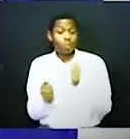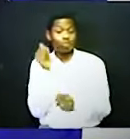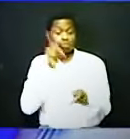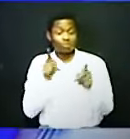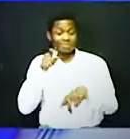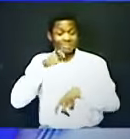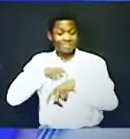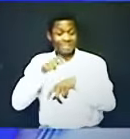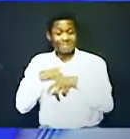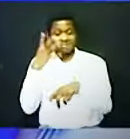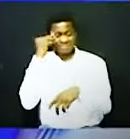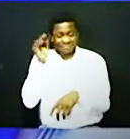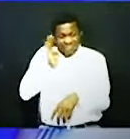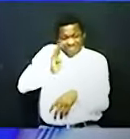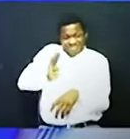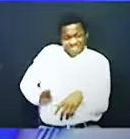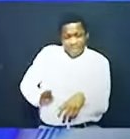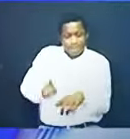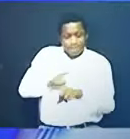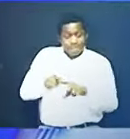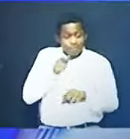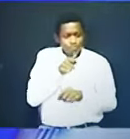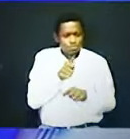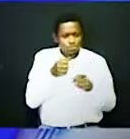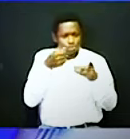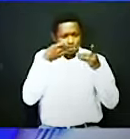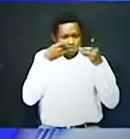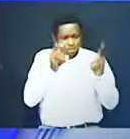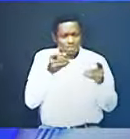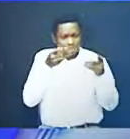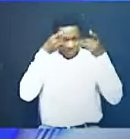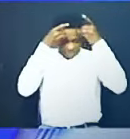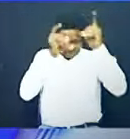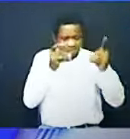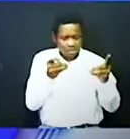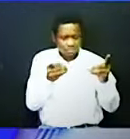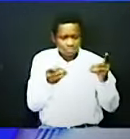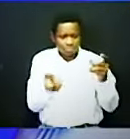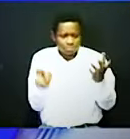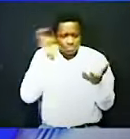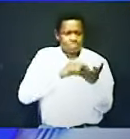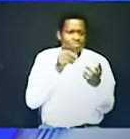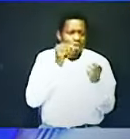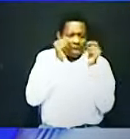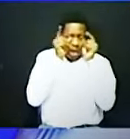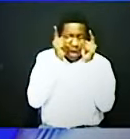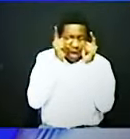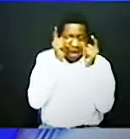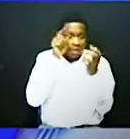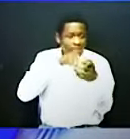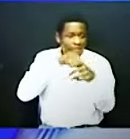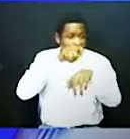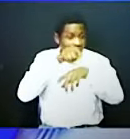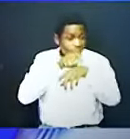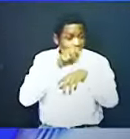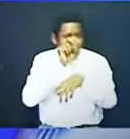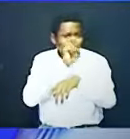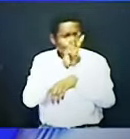That is why when he was trying to encourage Peter to pray and Peter would go back and sleep, he left him.